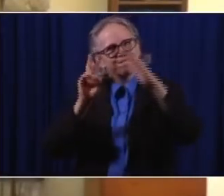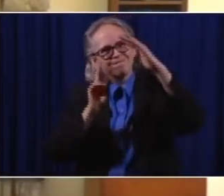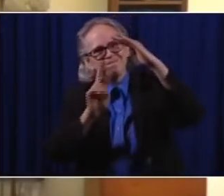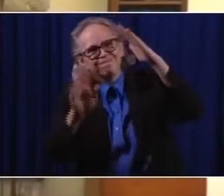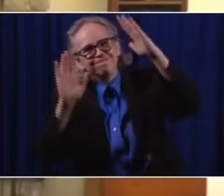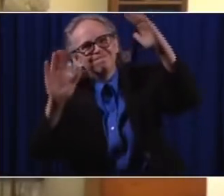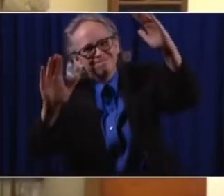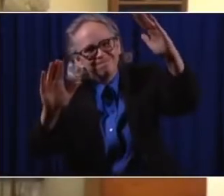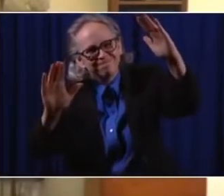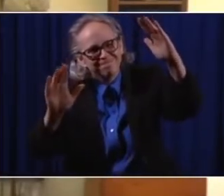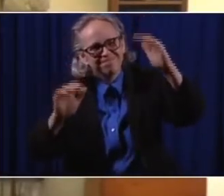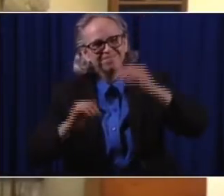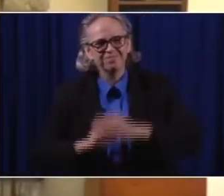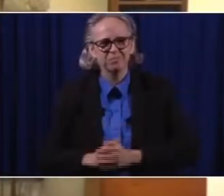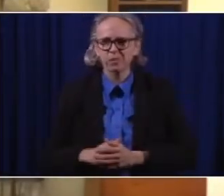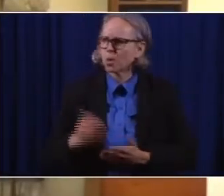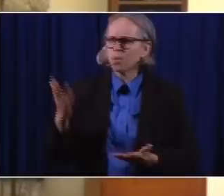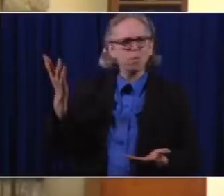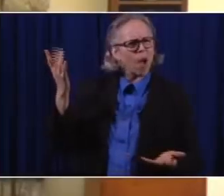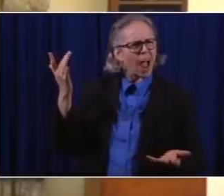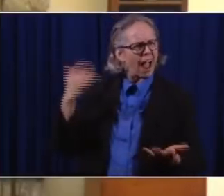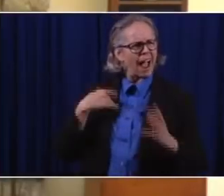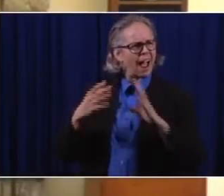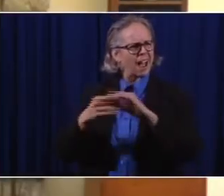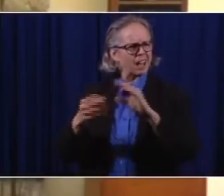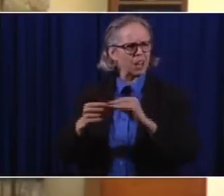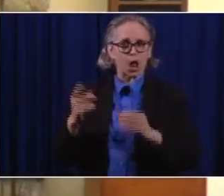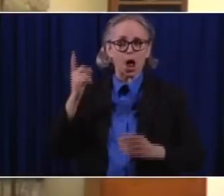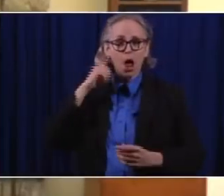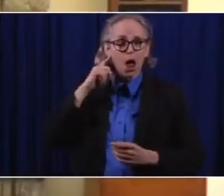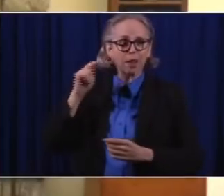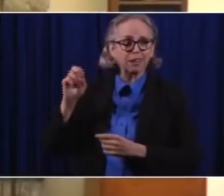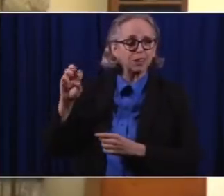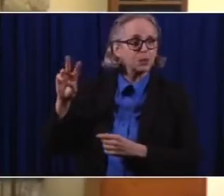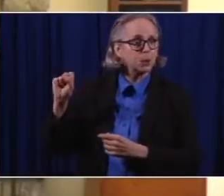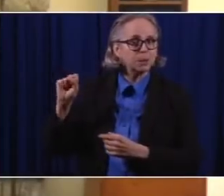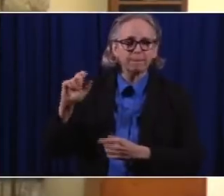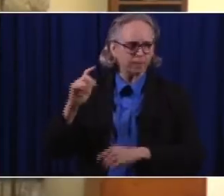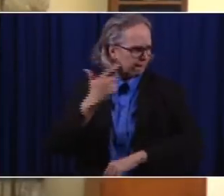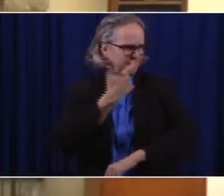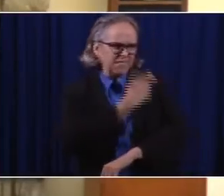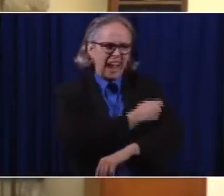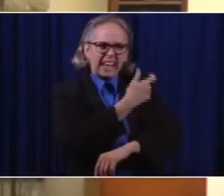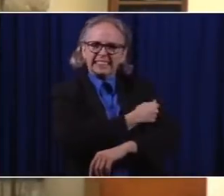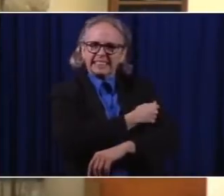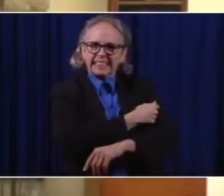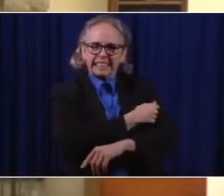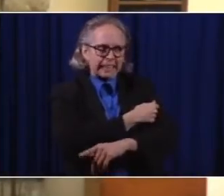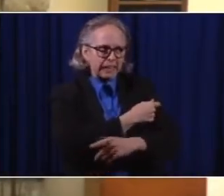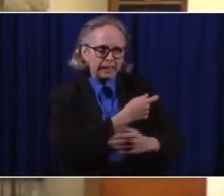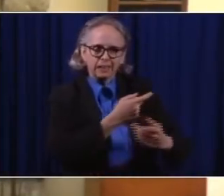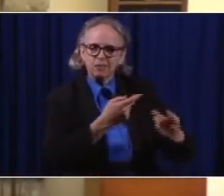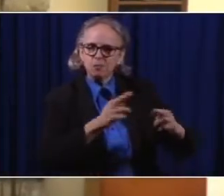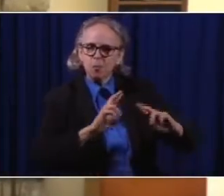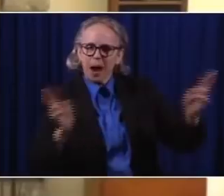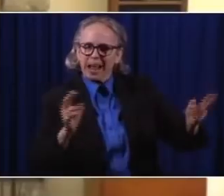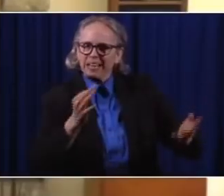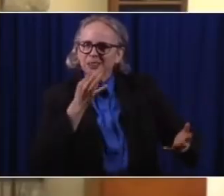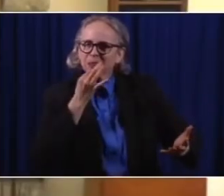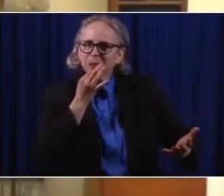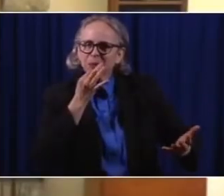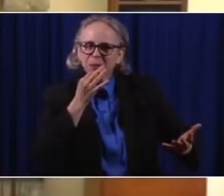news about the vaccine coming. We're very excited about that. We hope to see this beginning in